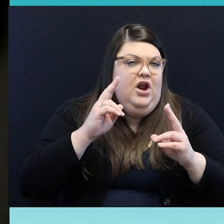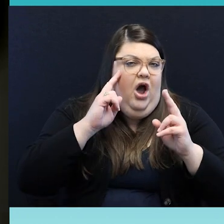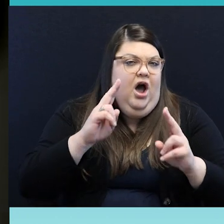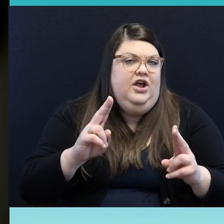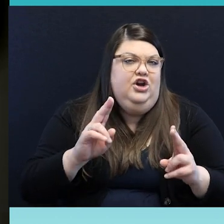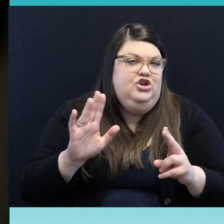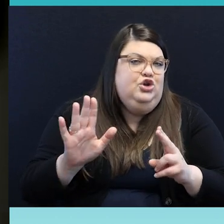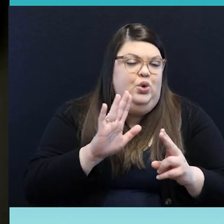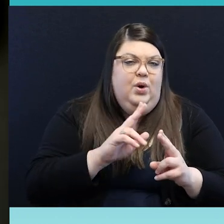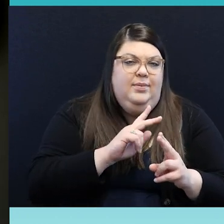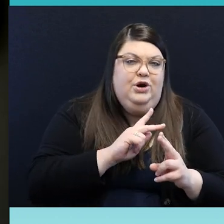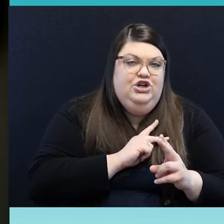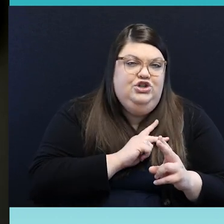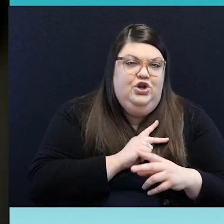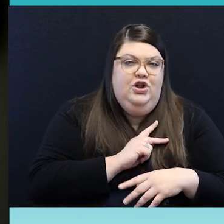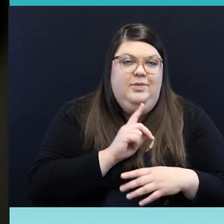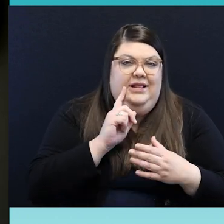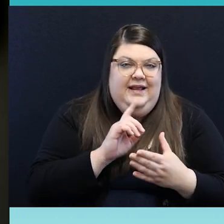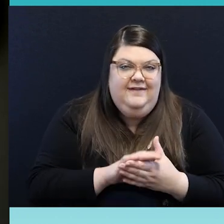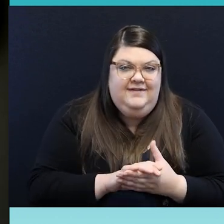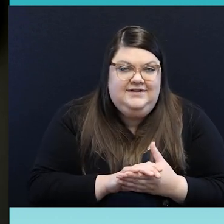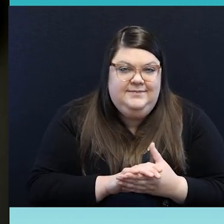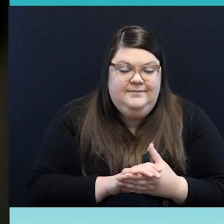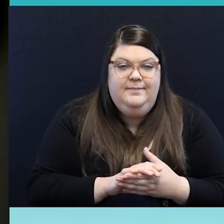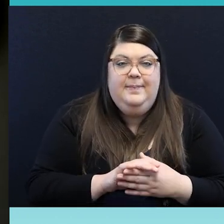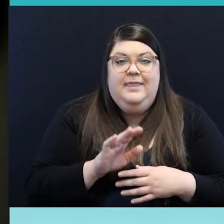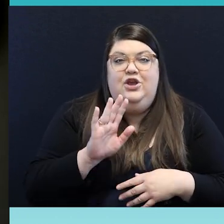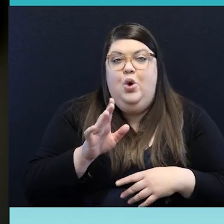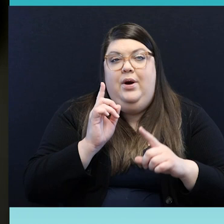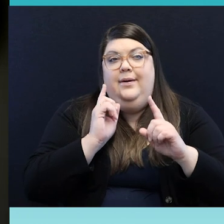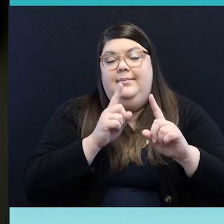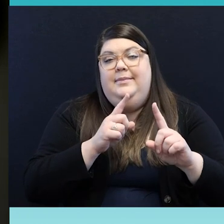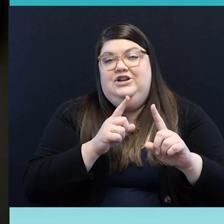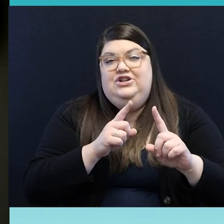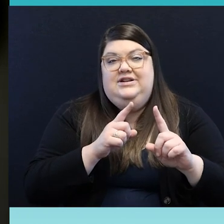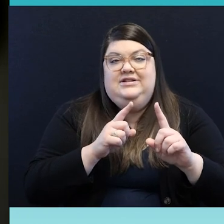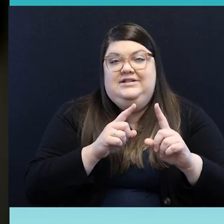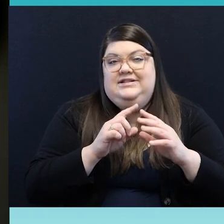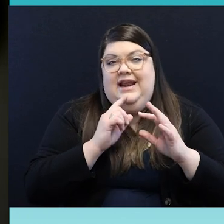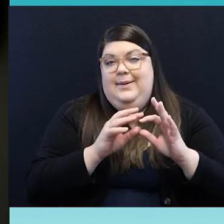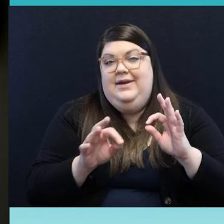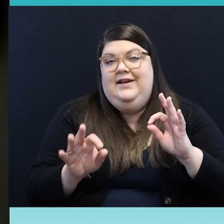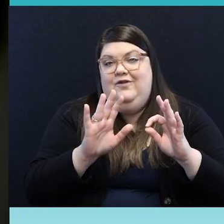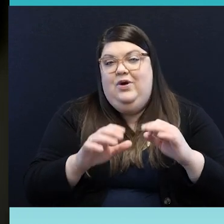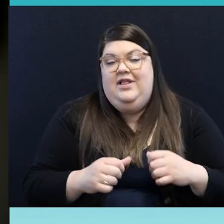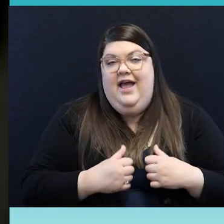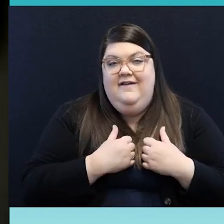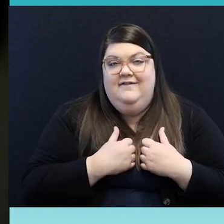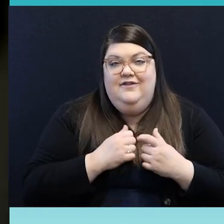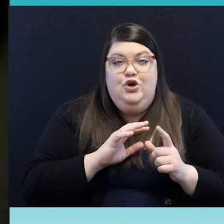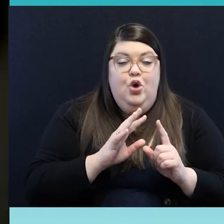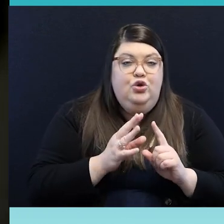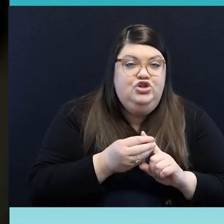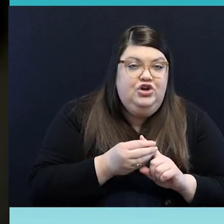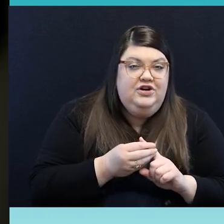honors your personal beliefs, your mission statement of your life, your culture,